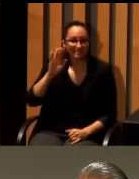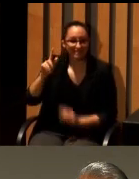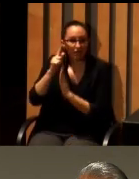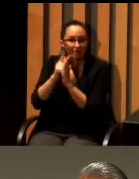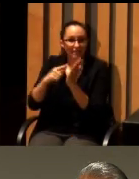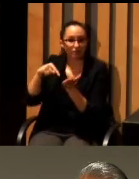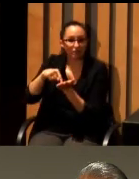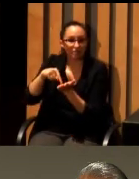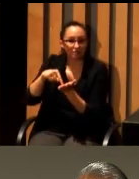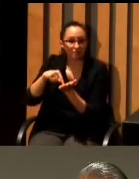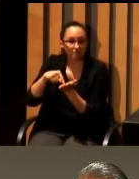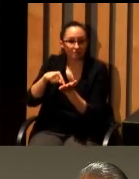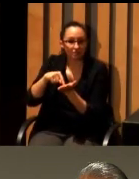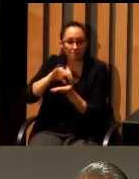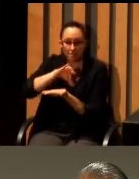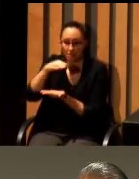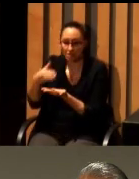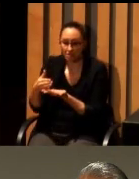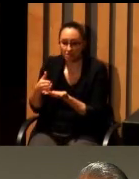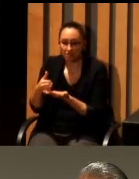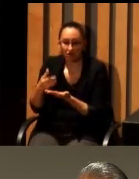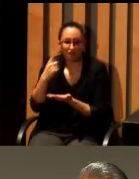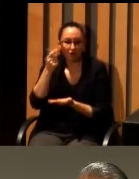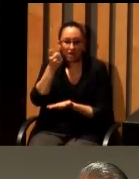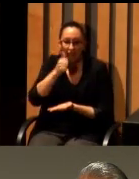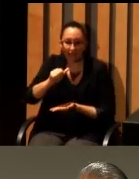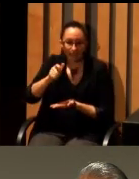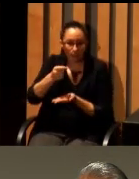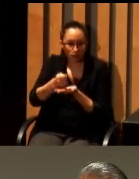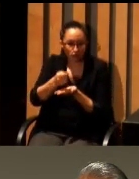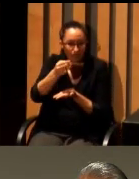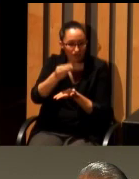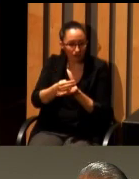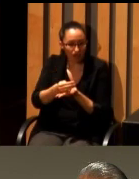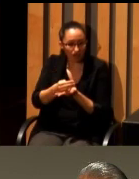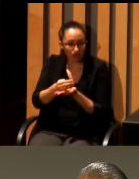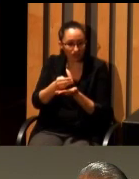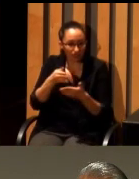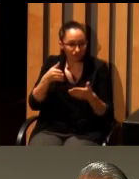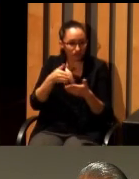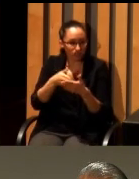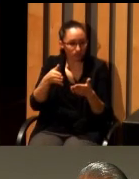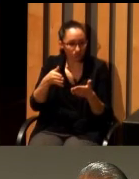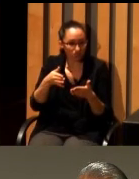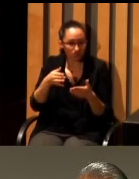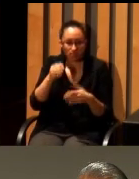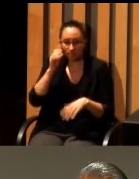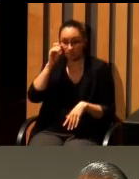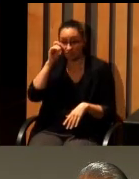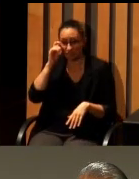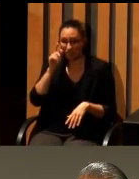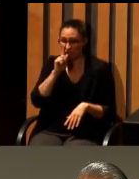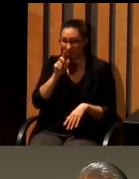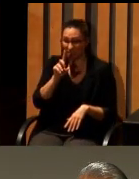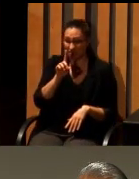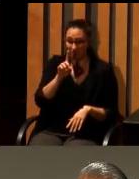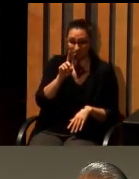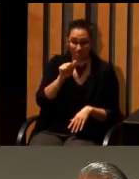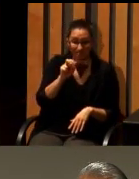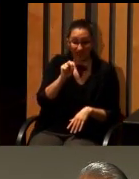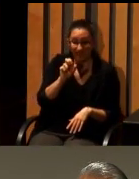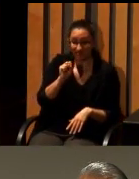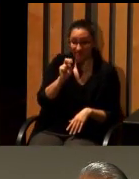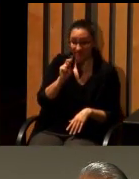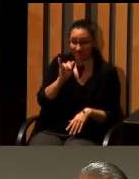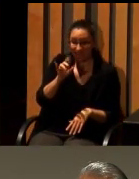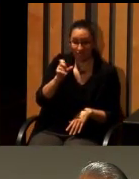against any trademark infringement suits. So therefore, Dan Snyder hasn't spent a penny